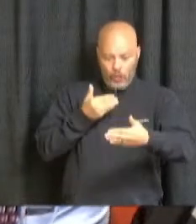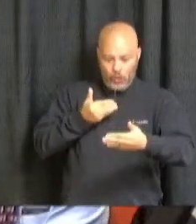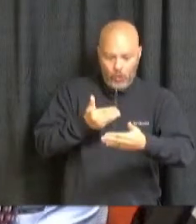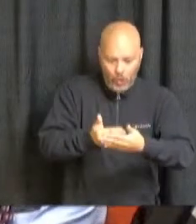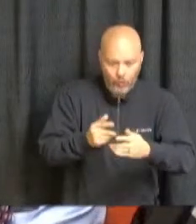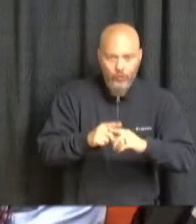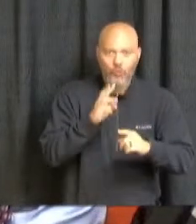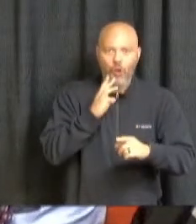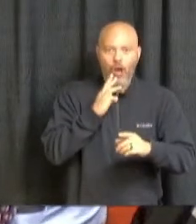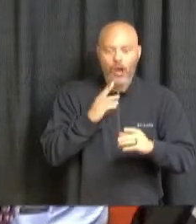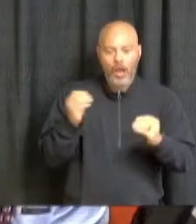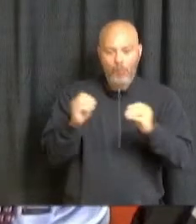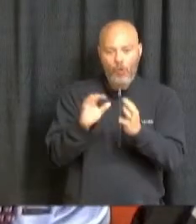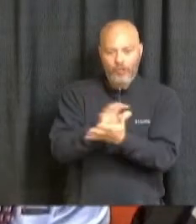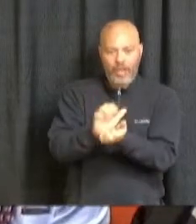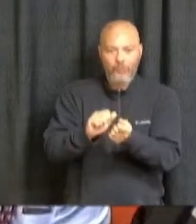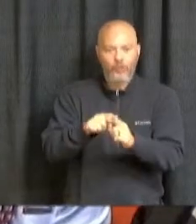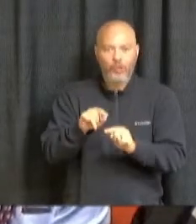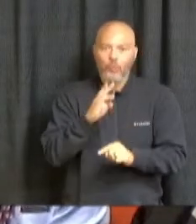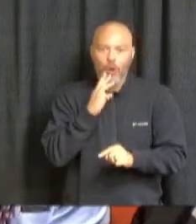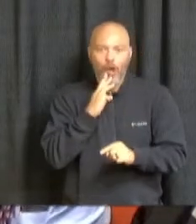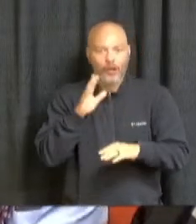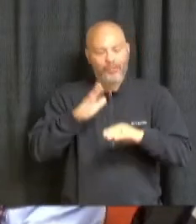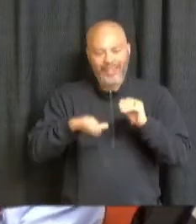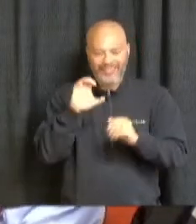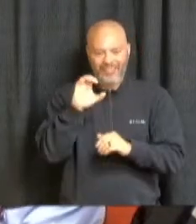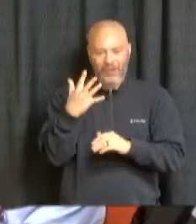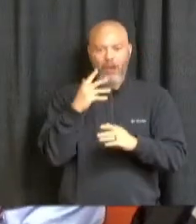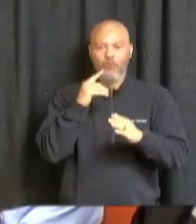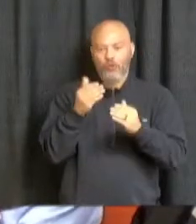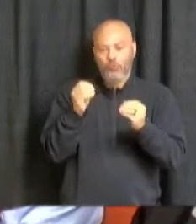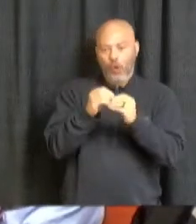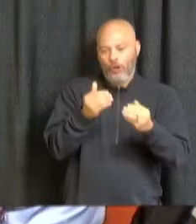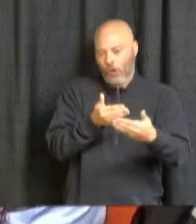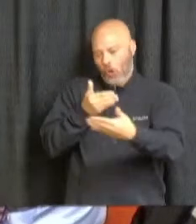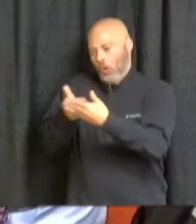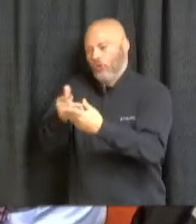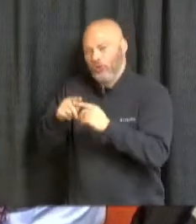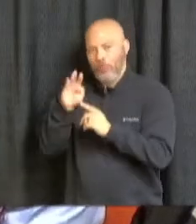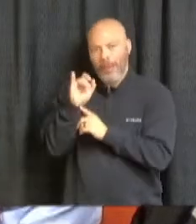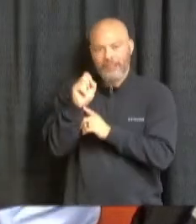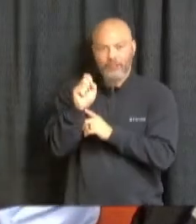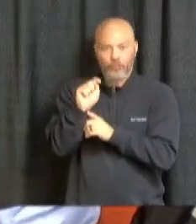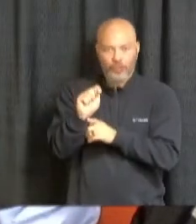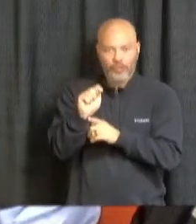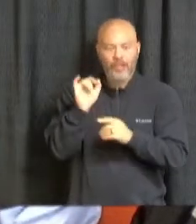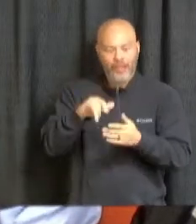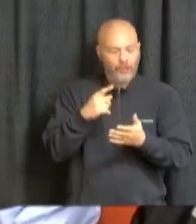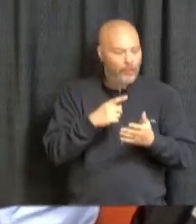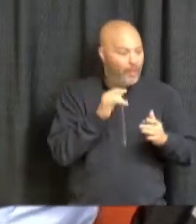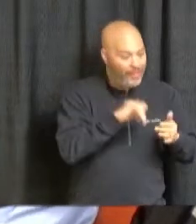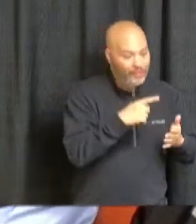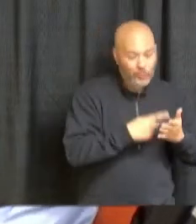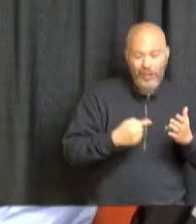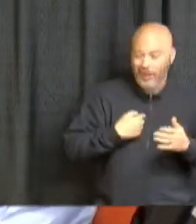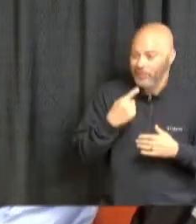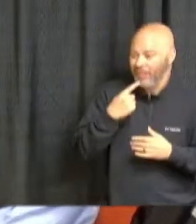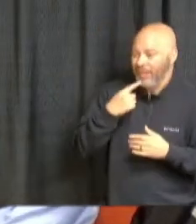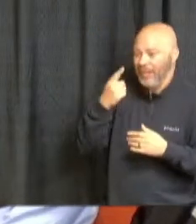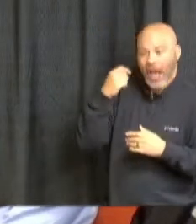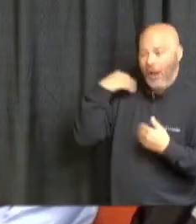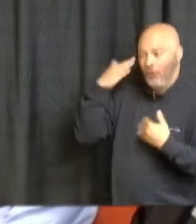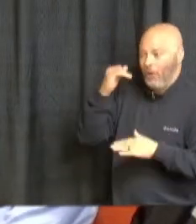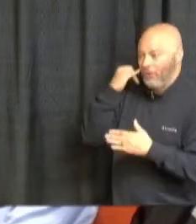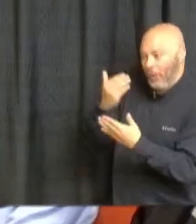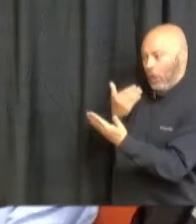do a lot more damage there than if it were C5 closer to Madison. Well, that's where I'm saying I don't know that it would necessarily be closer